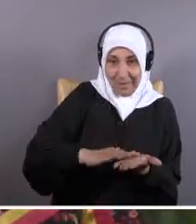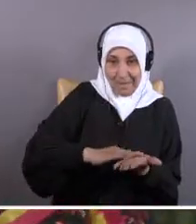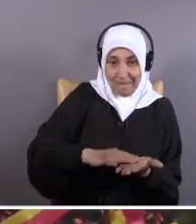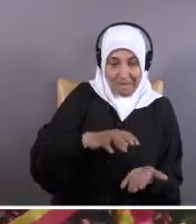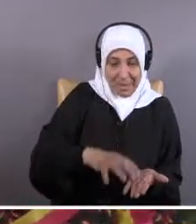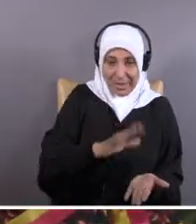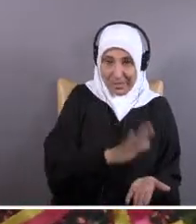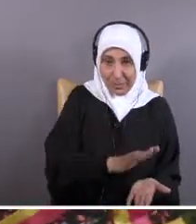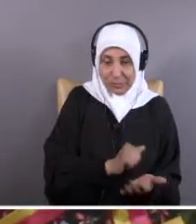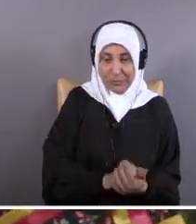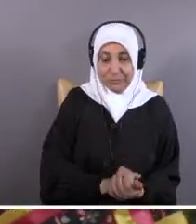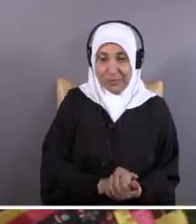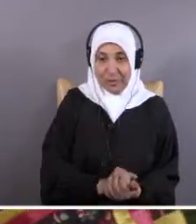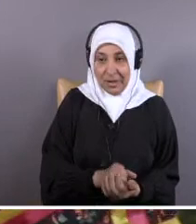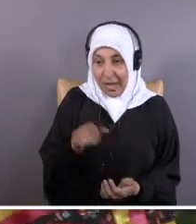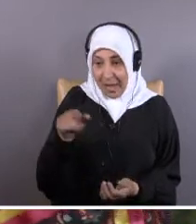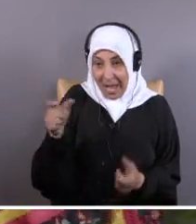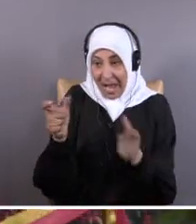the Mohawks